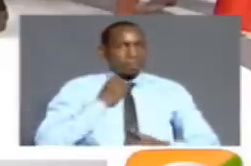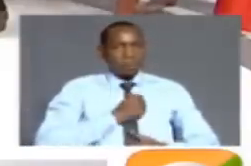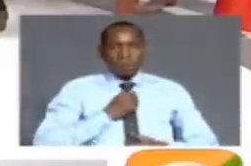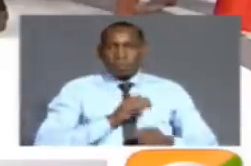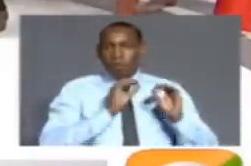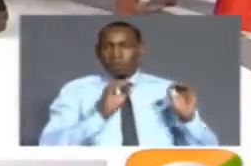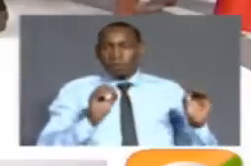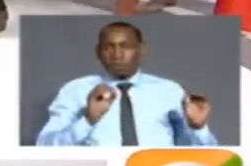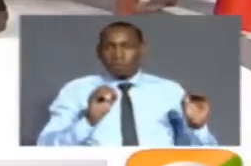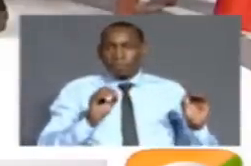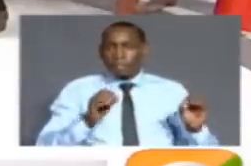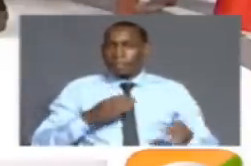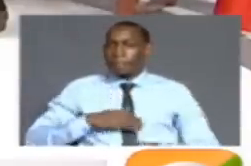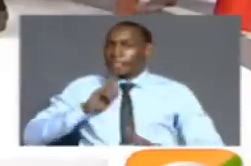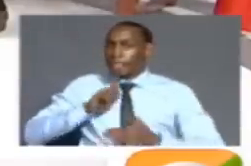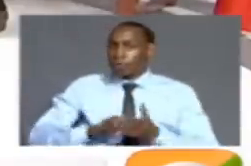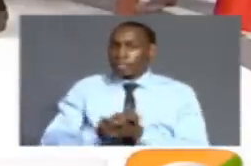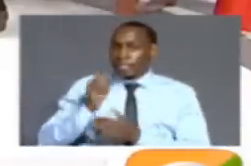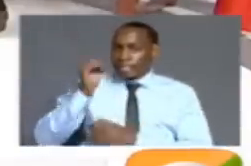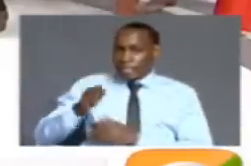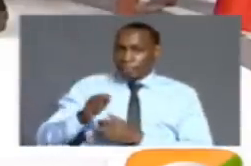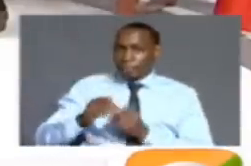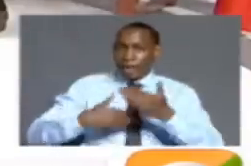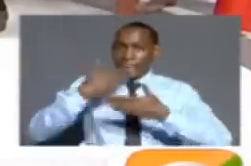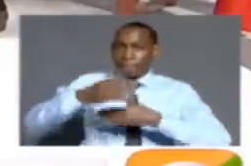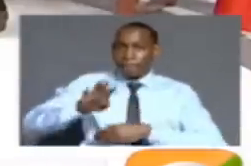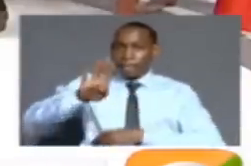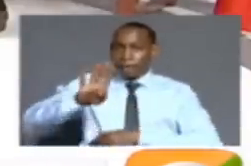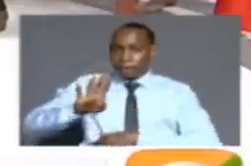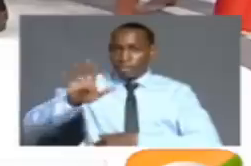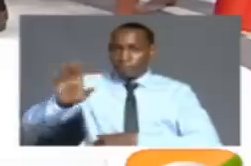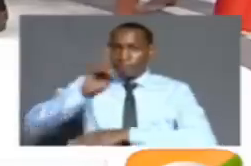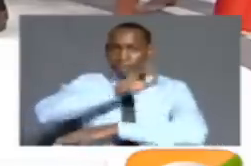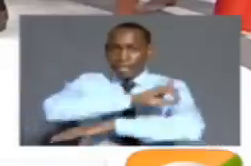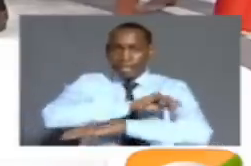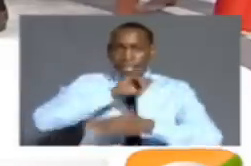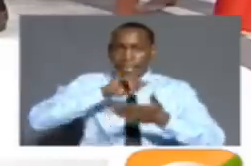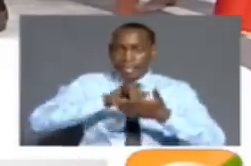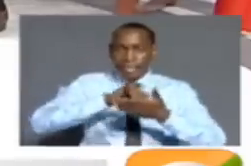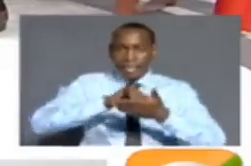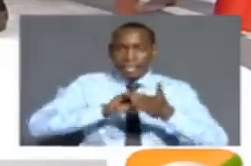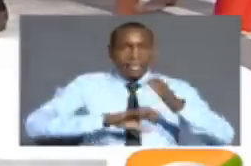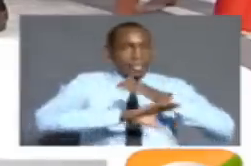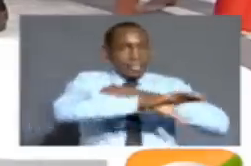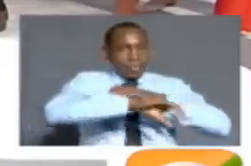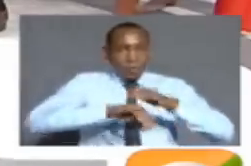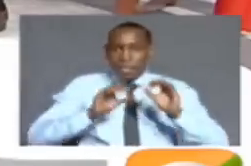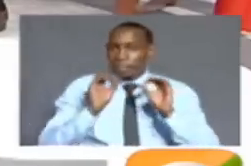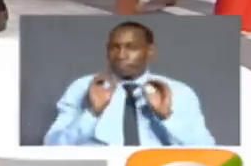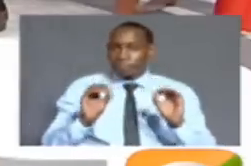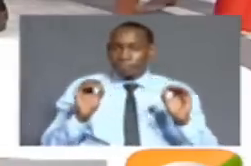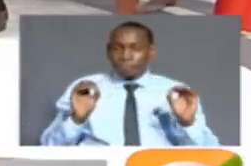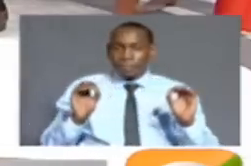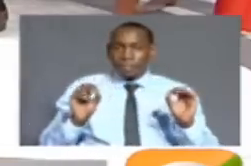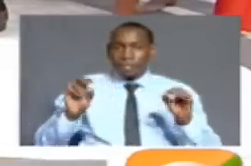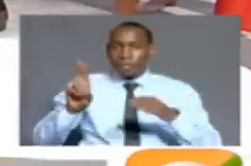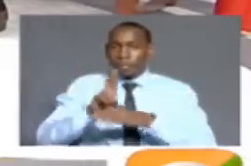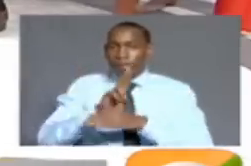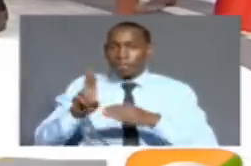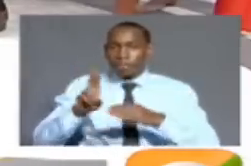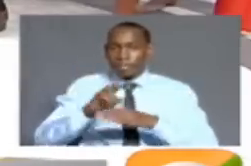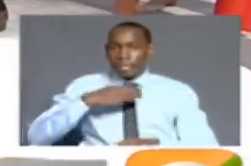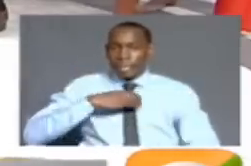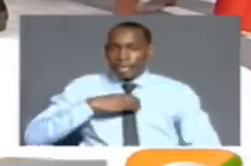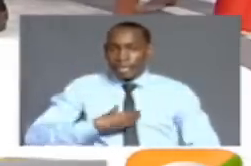No, I'm not saying we do. I'm saying if at the end of the day, in 45 days, if he had not gotten any, if he did not have expenses of